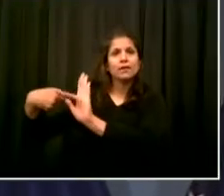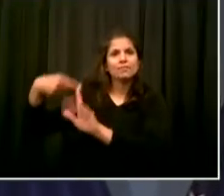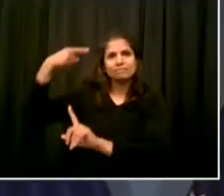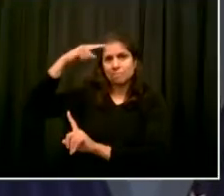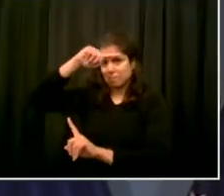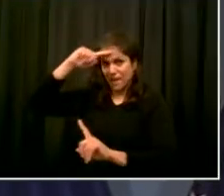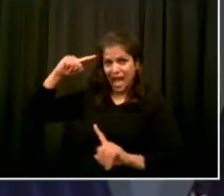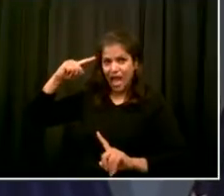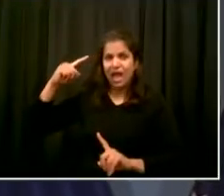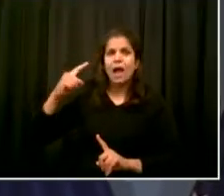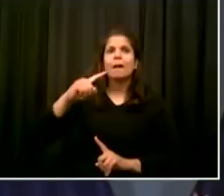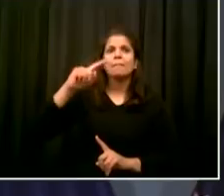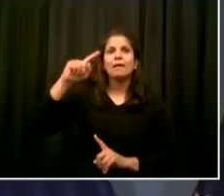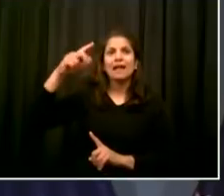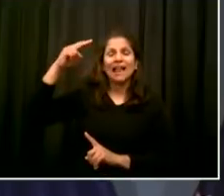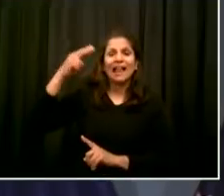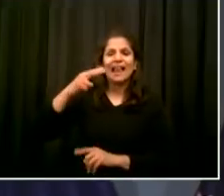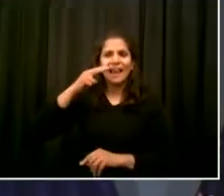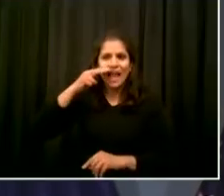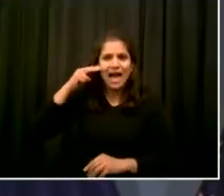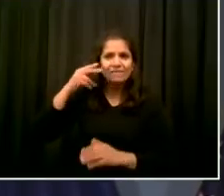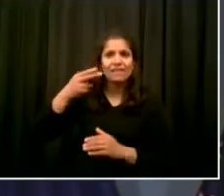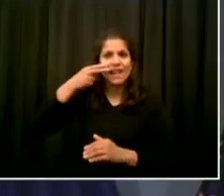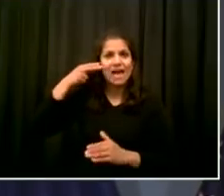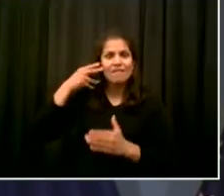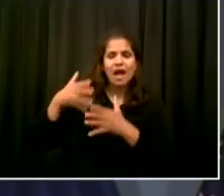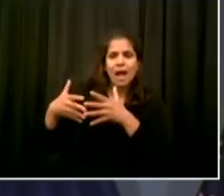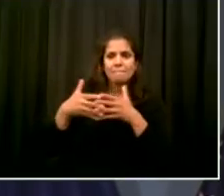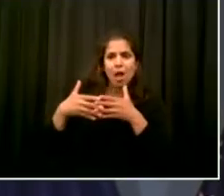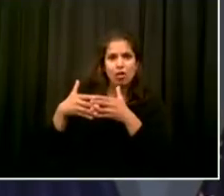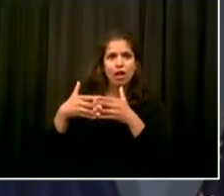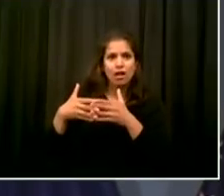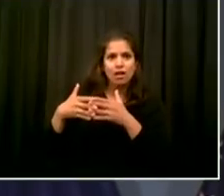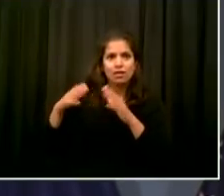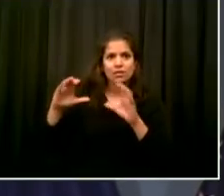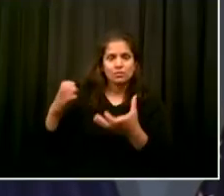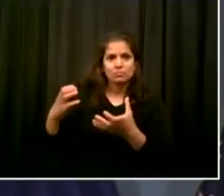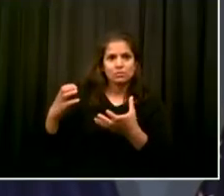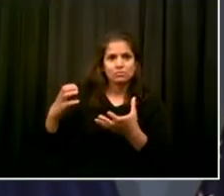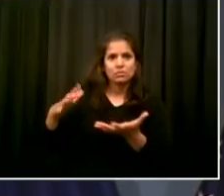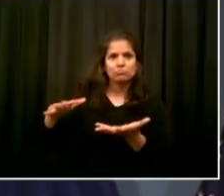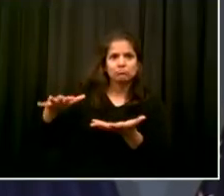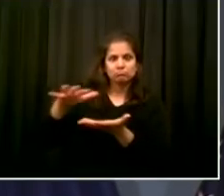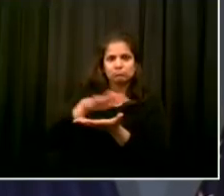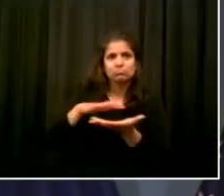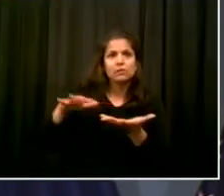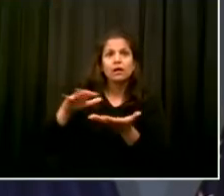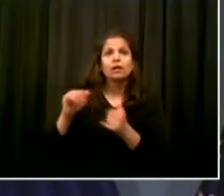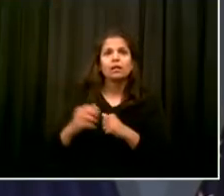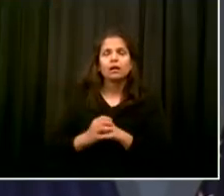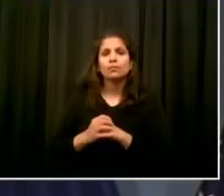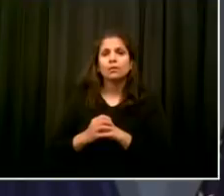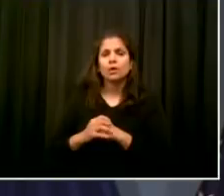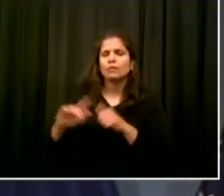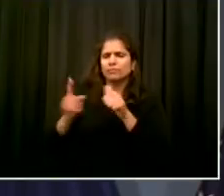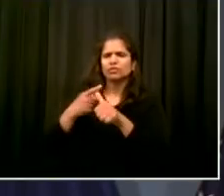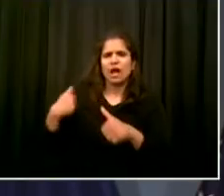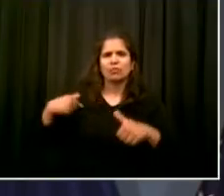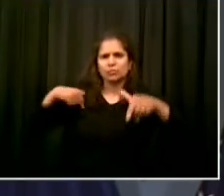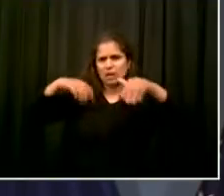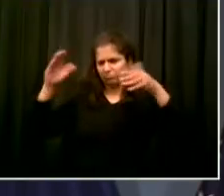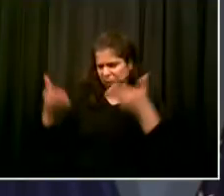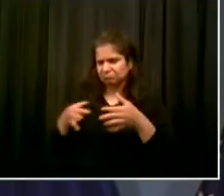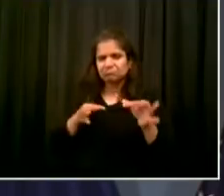many thousand more put their lives on the line. I don't want this just to be heard as these are leaders who